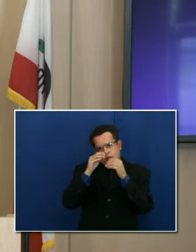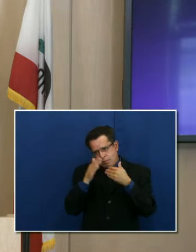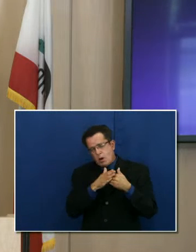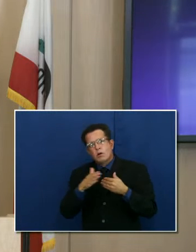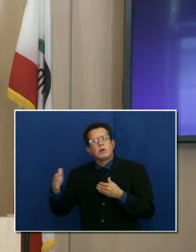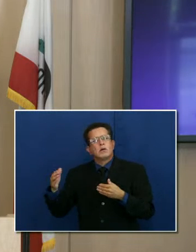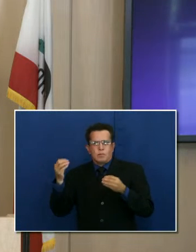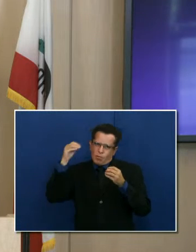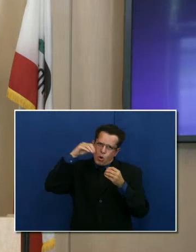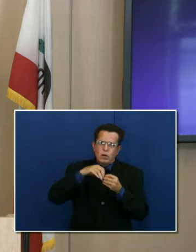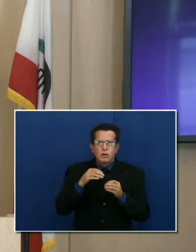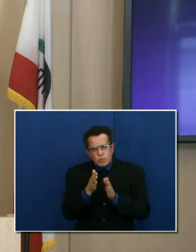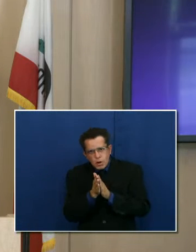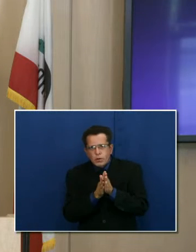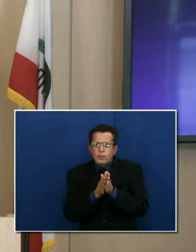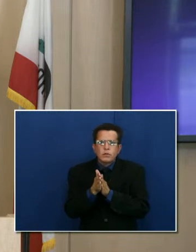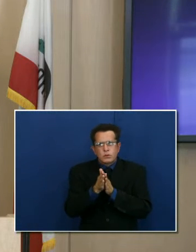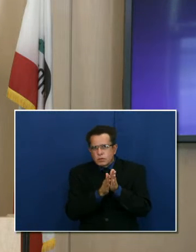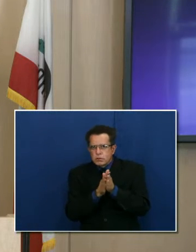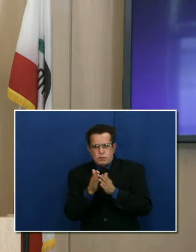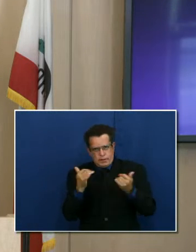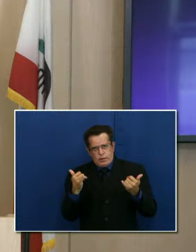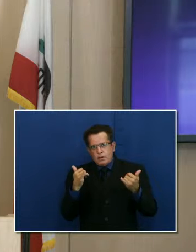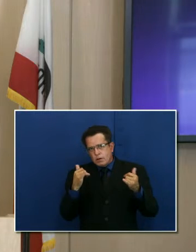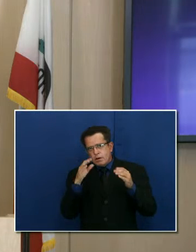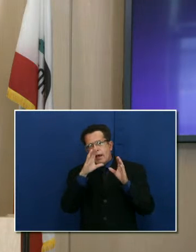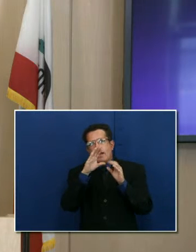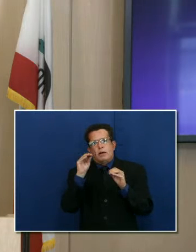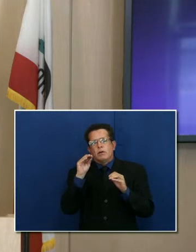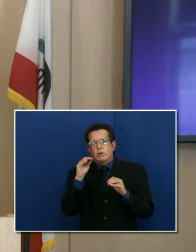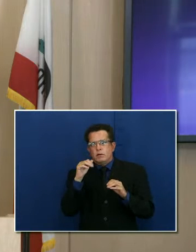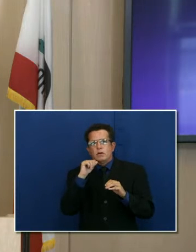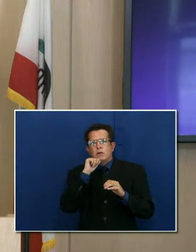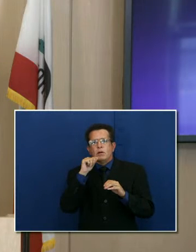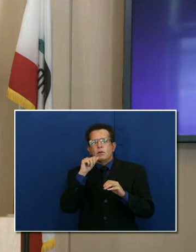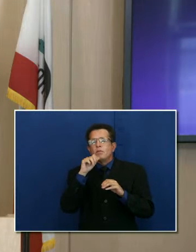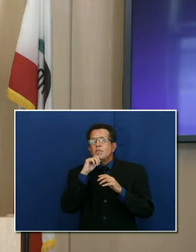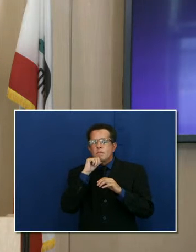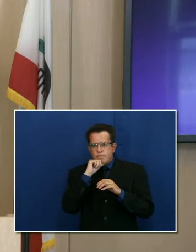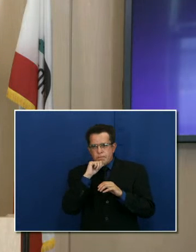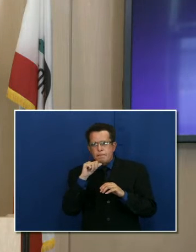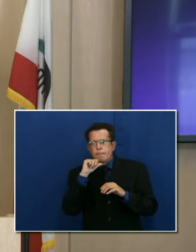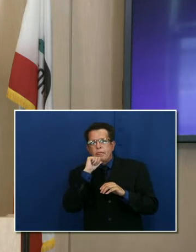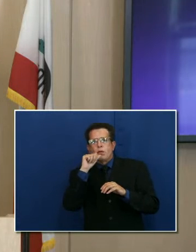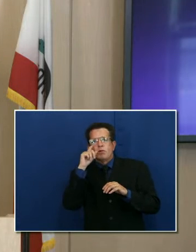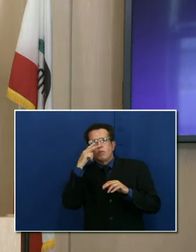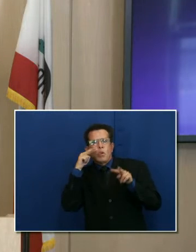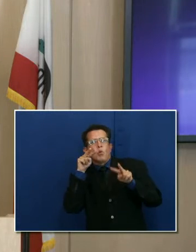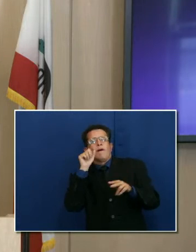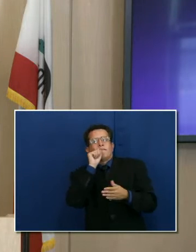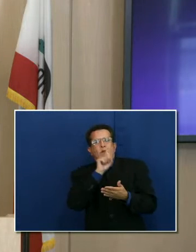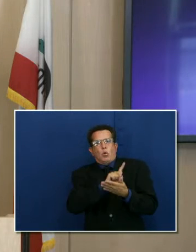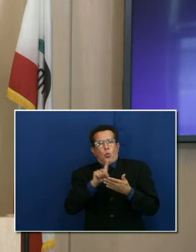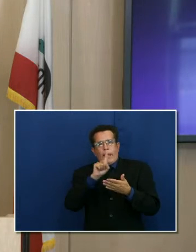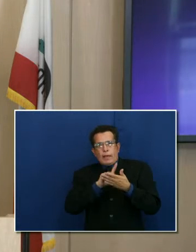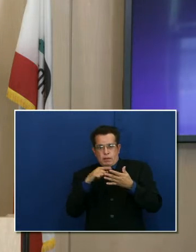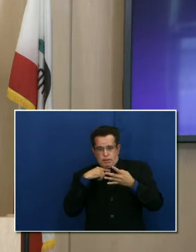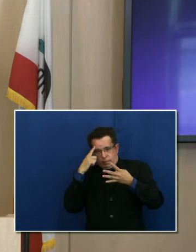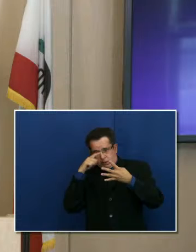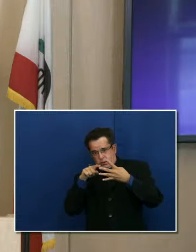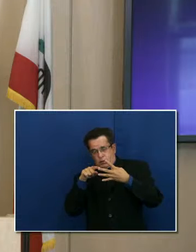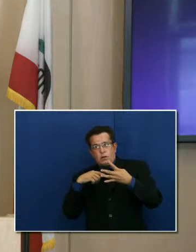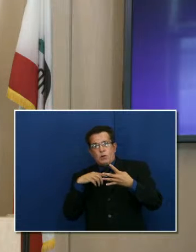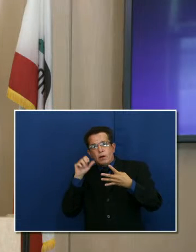more vigilant, and we want to shift the conversation away from each week anxiety over are we going to be in the higher purple tier